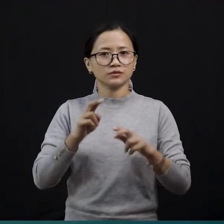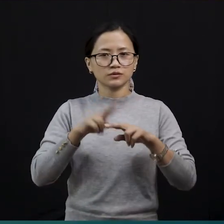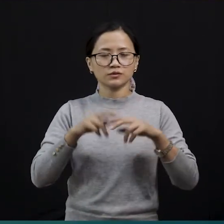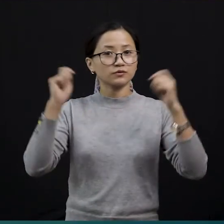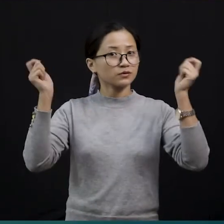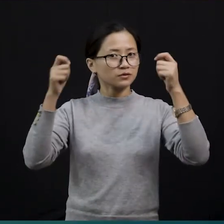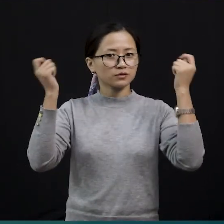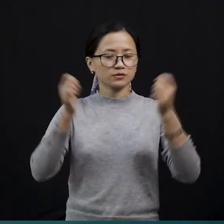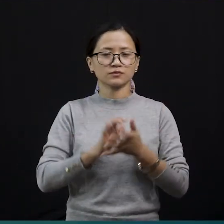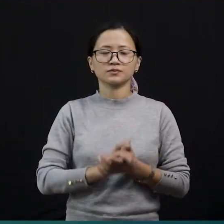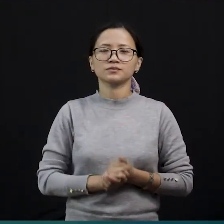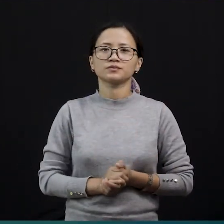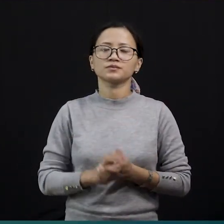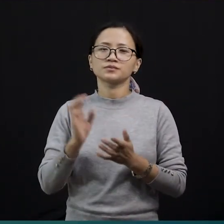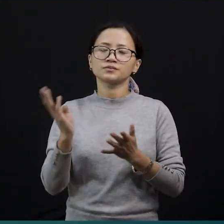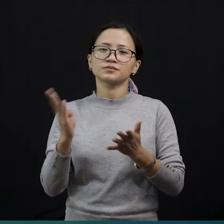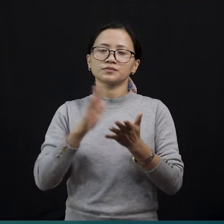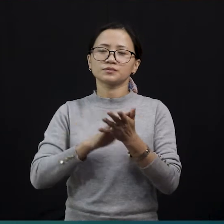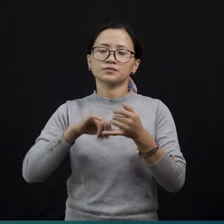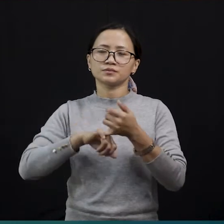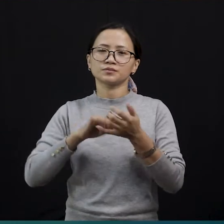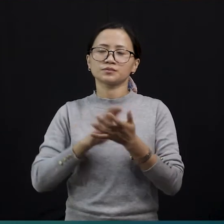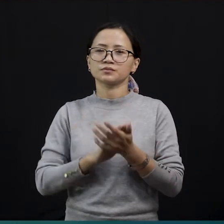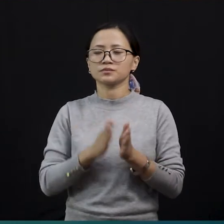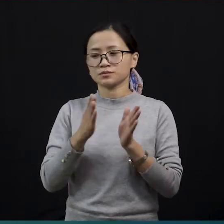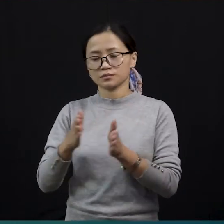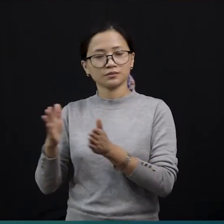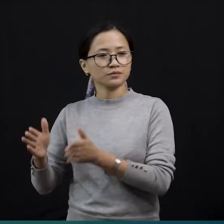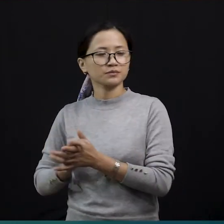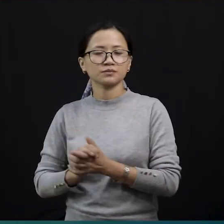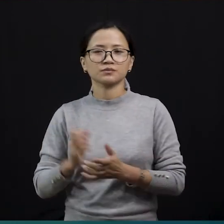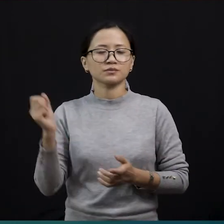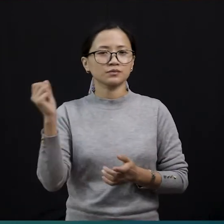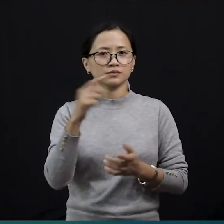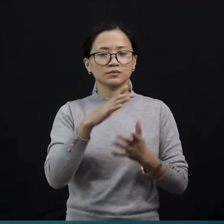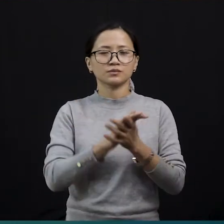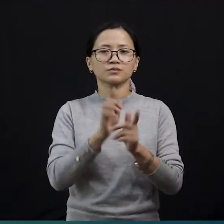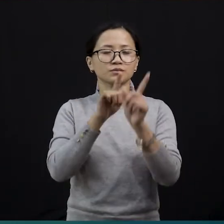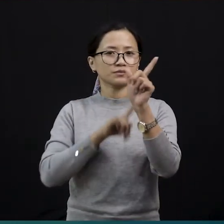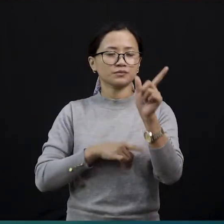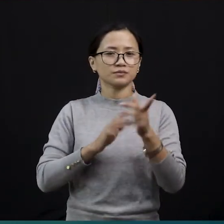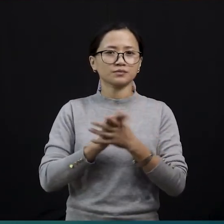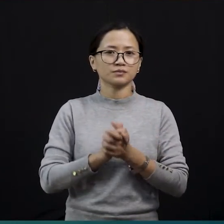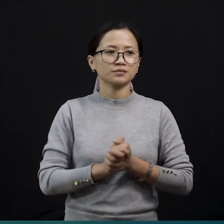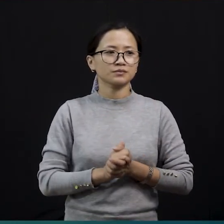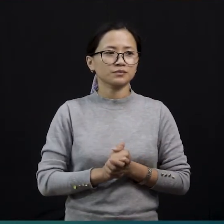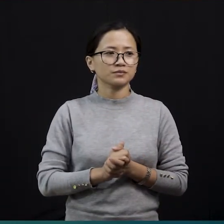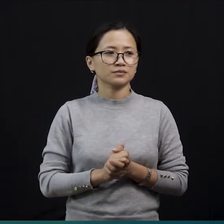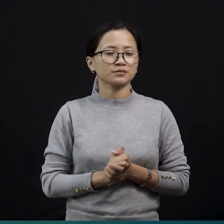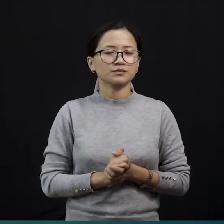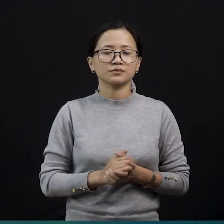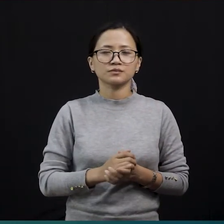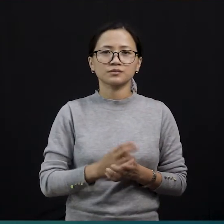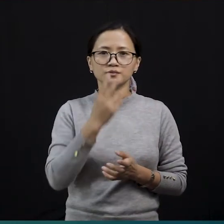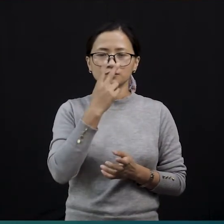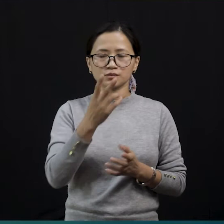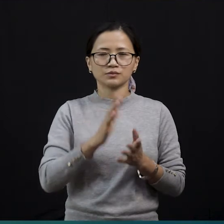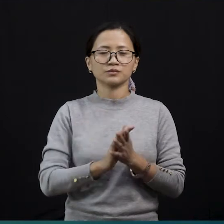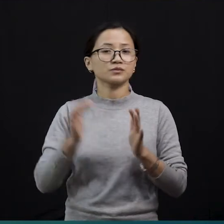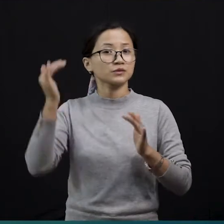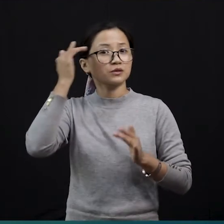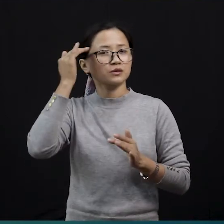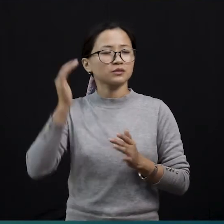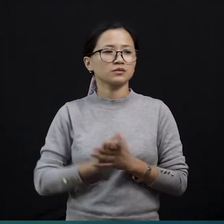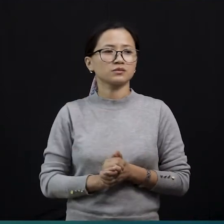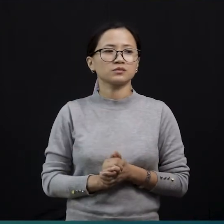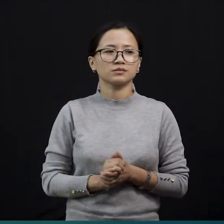festive season, right? Okay, this is about the month of a year. Then you also have to